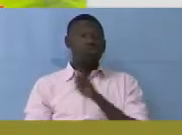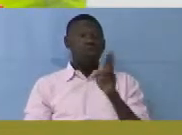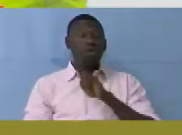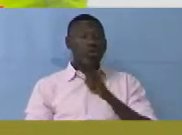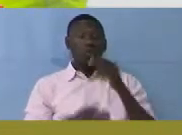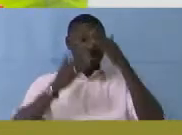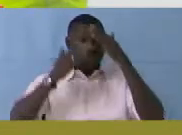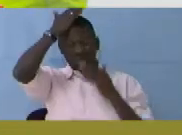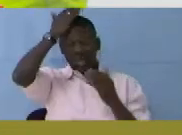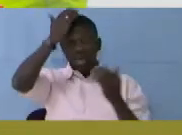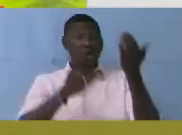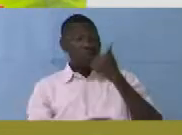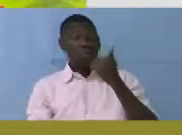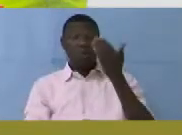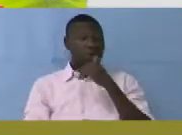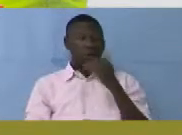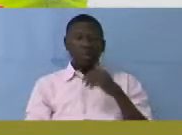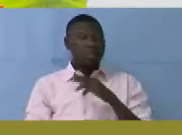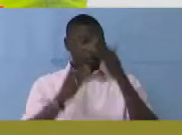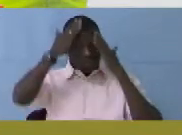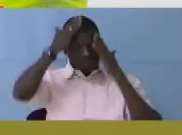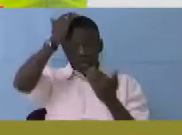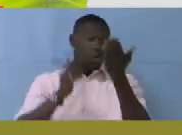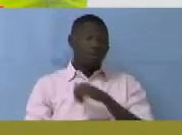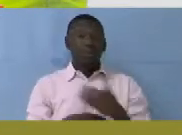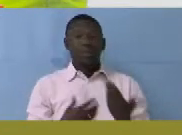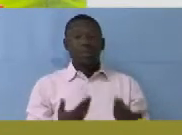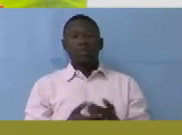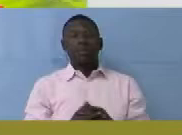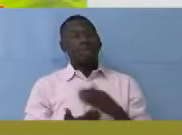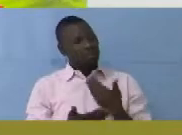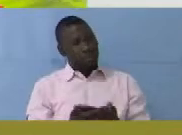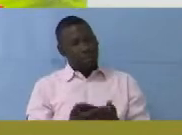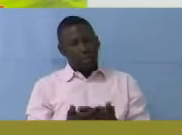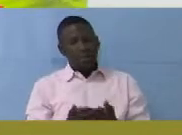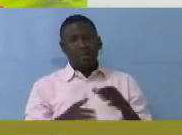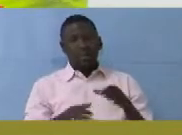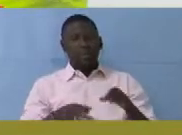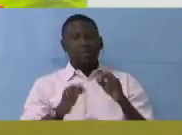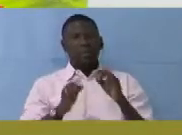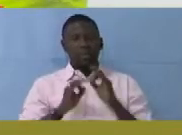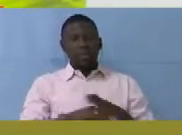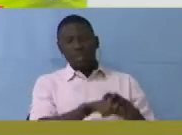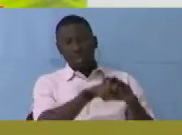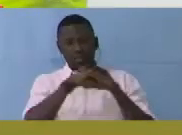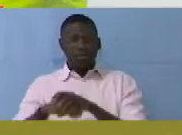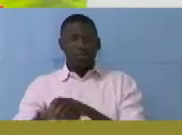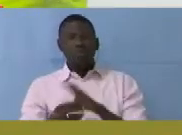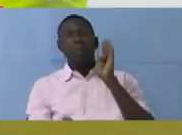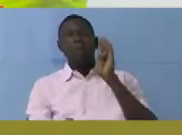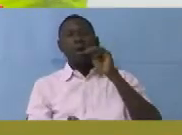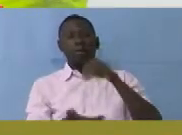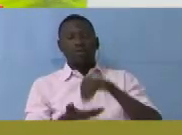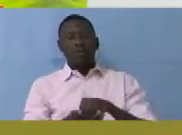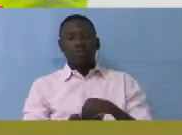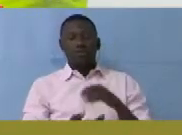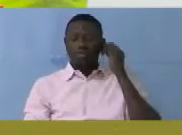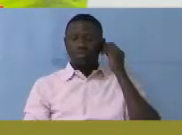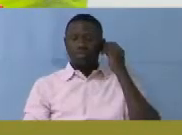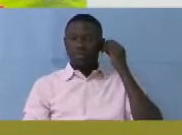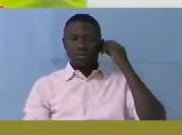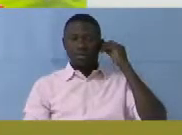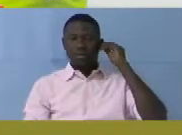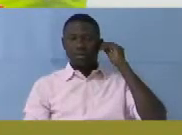the soldiers are coming. He said, please, take me to Banjul. He agreed.